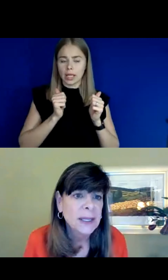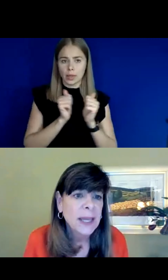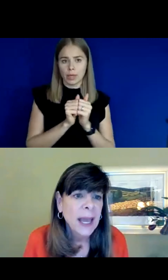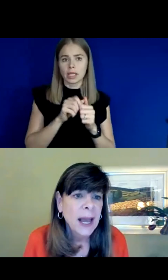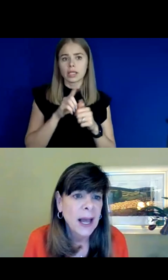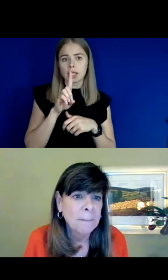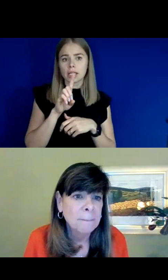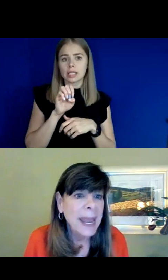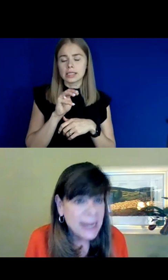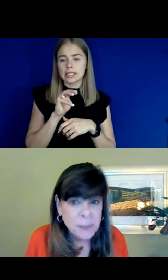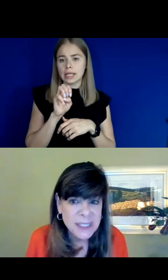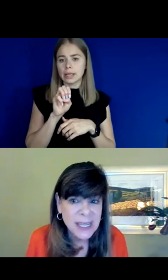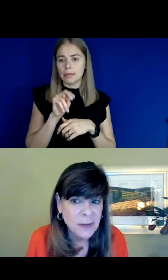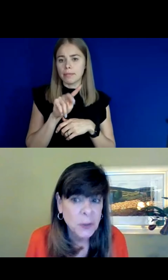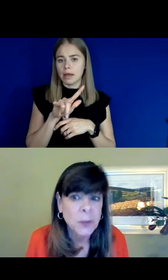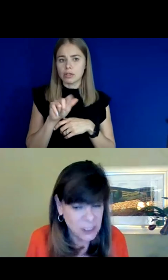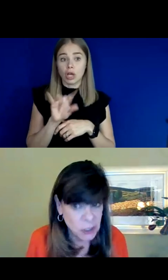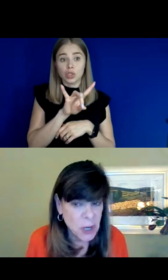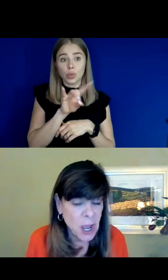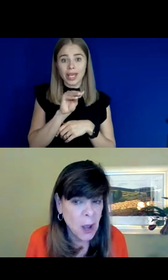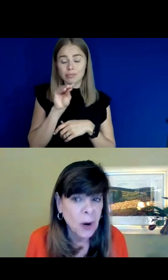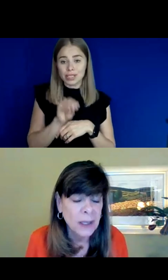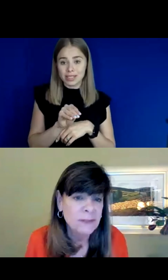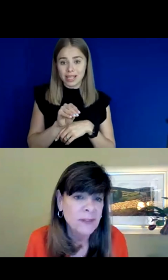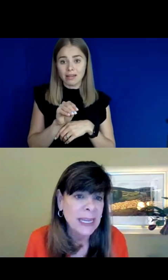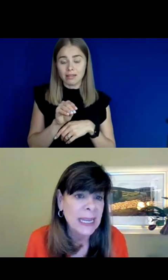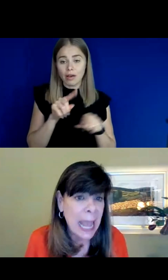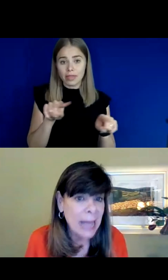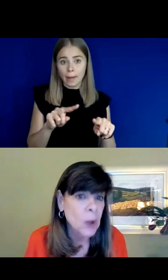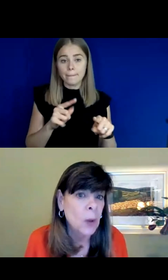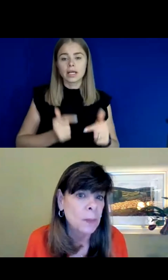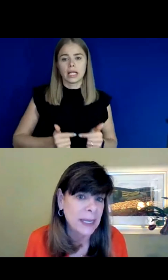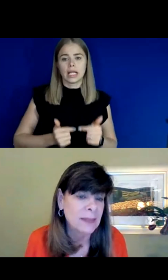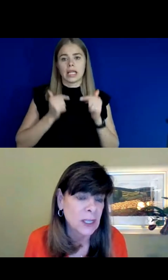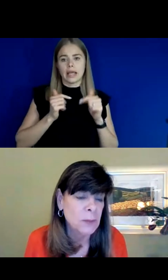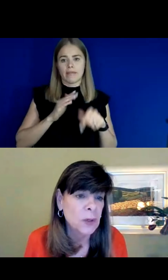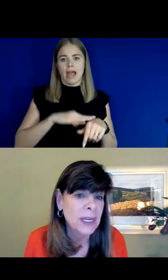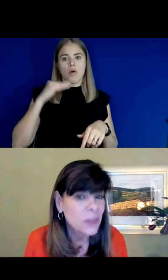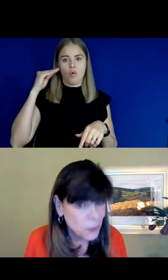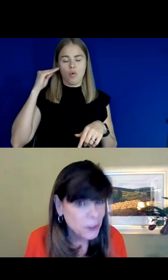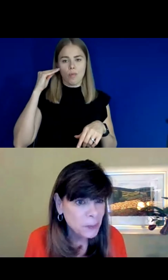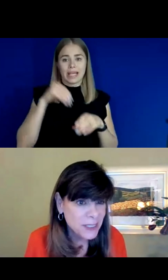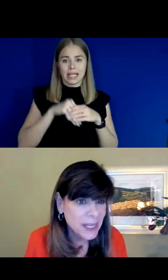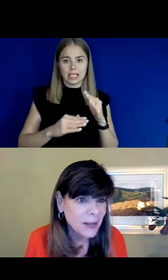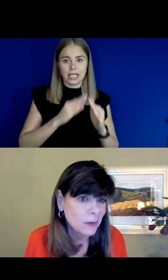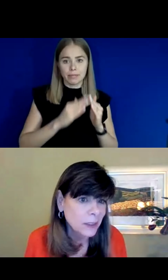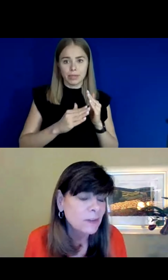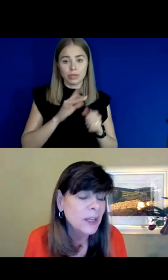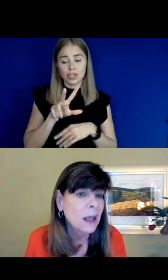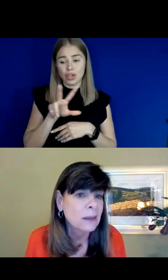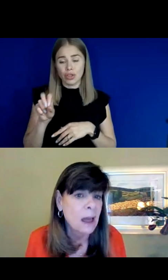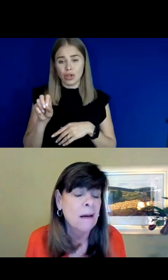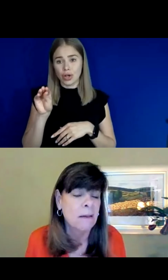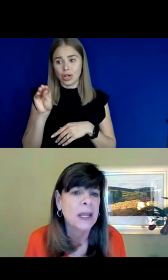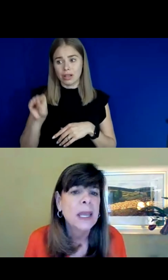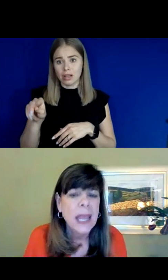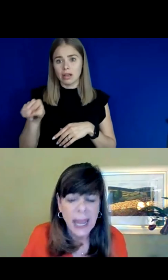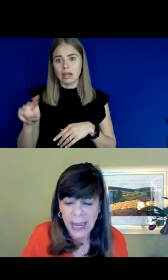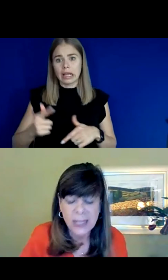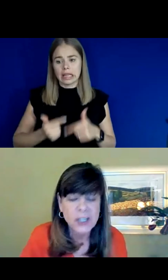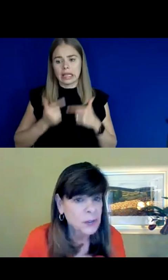dementia. 80% of whom, as you know, are living at home and in the community. 30% are living